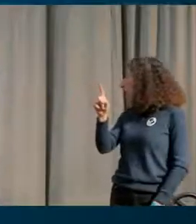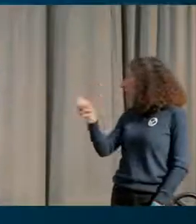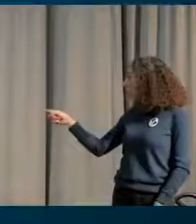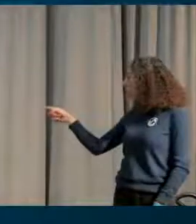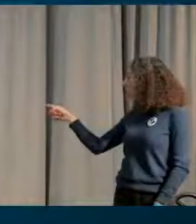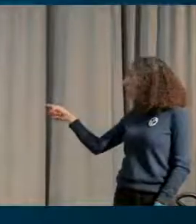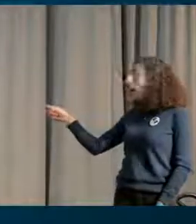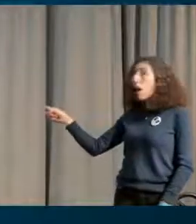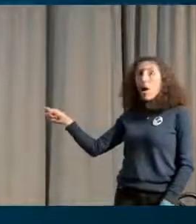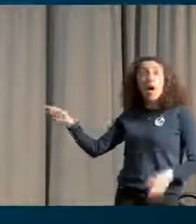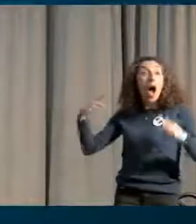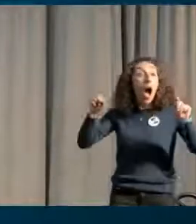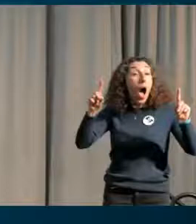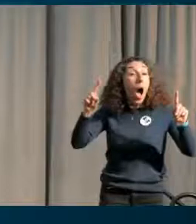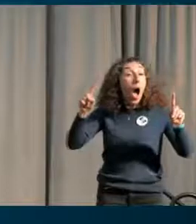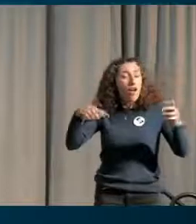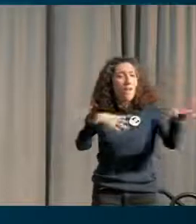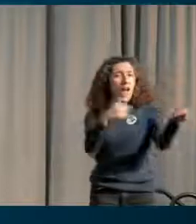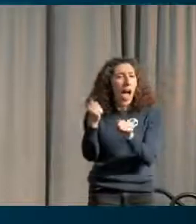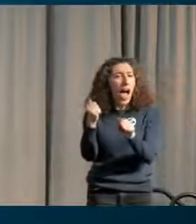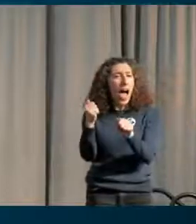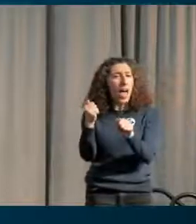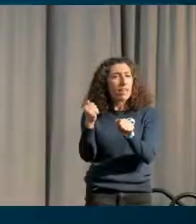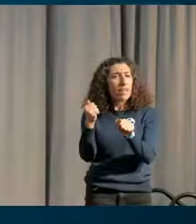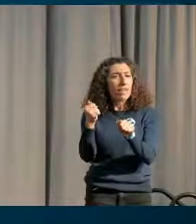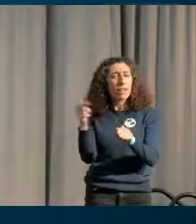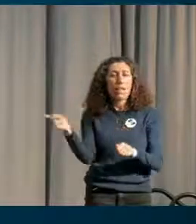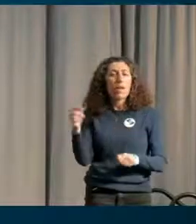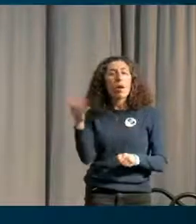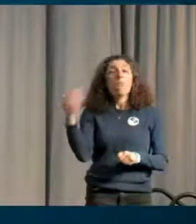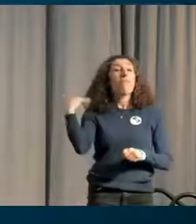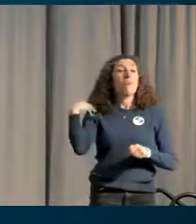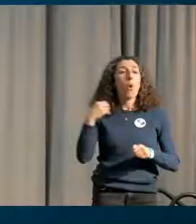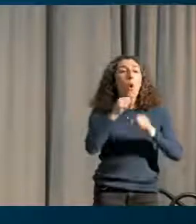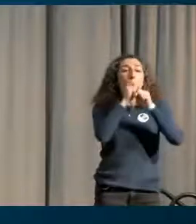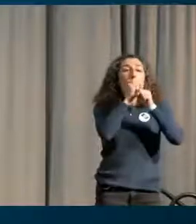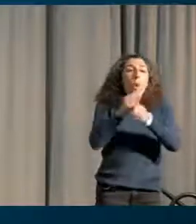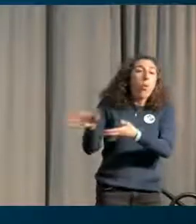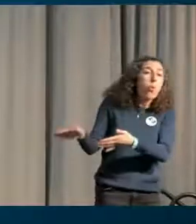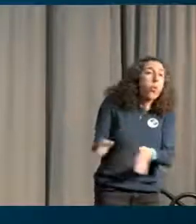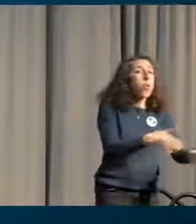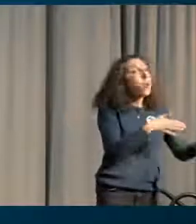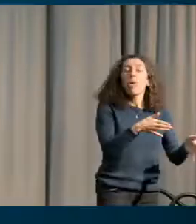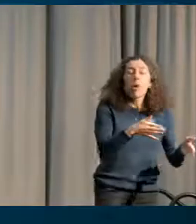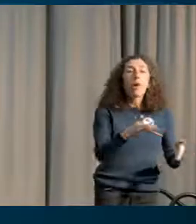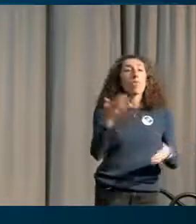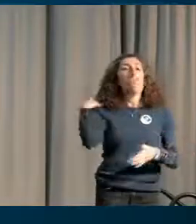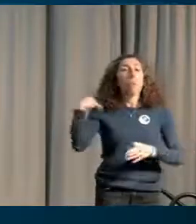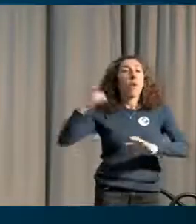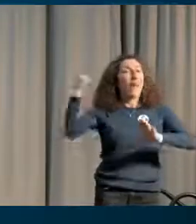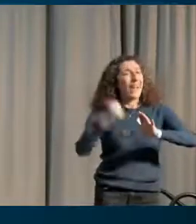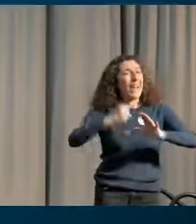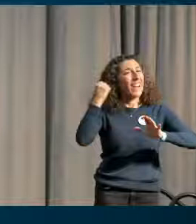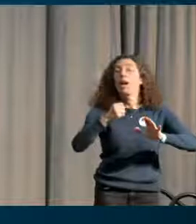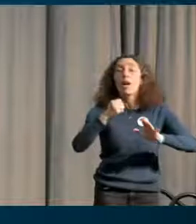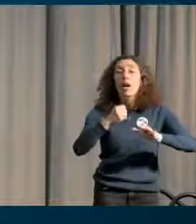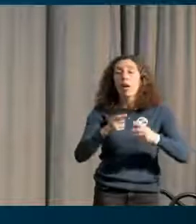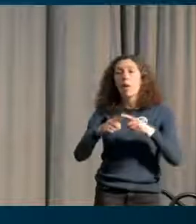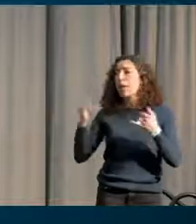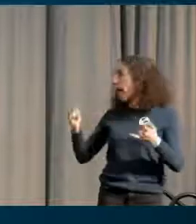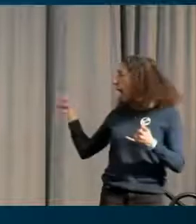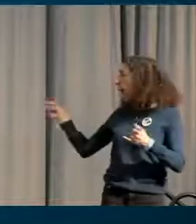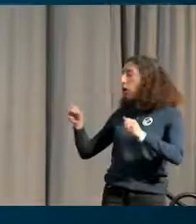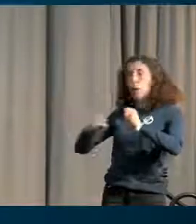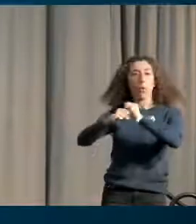Oh, I already filled it. Wow, that was really cool. So that's really cool that air can